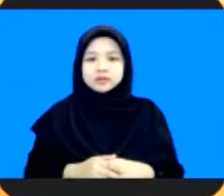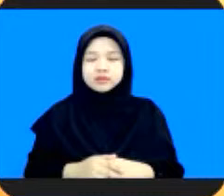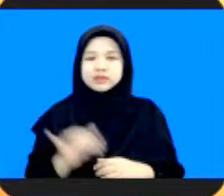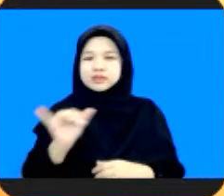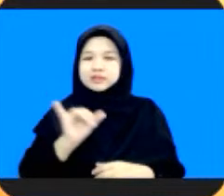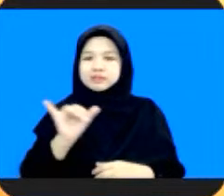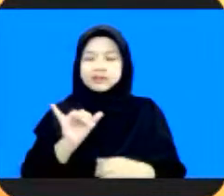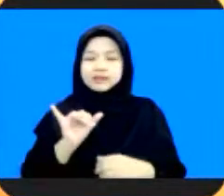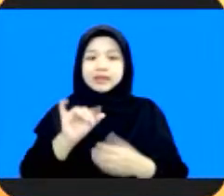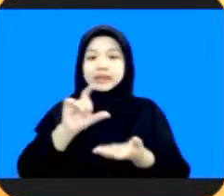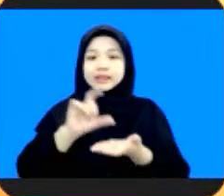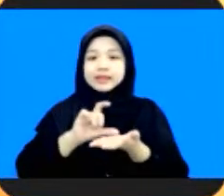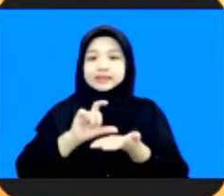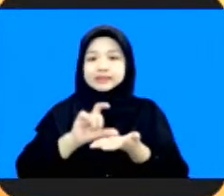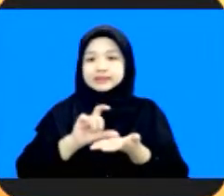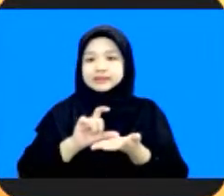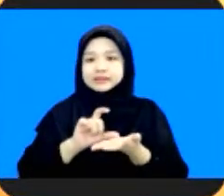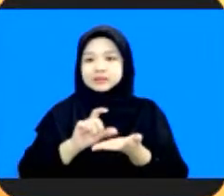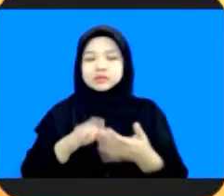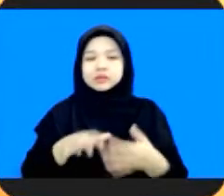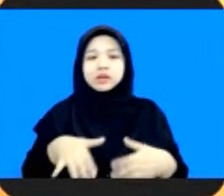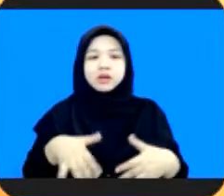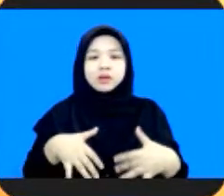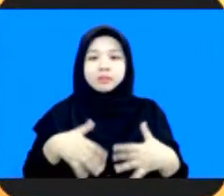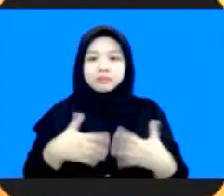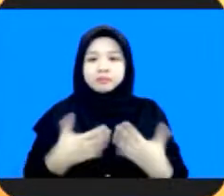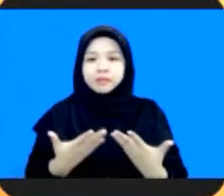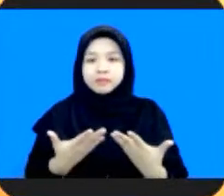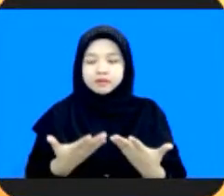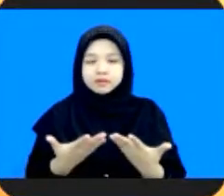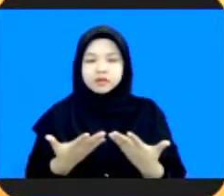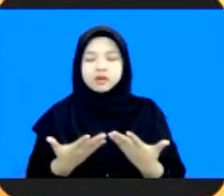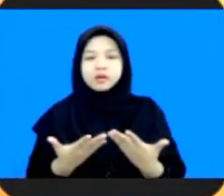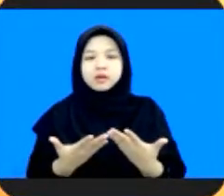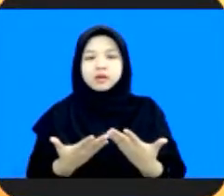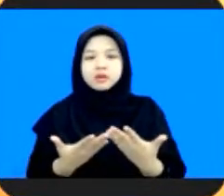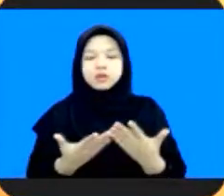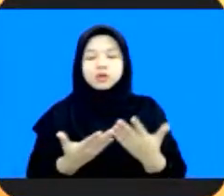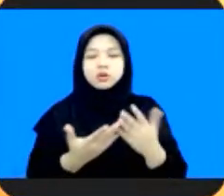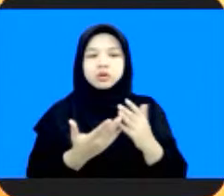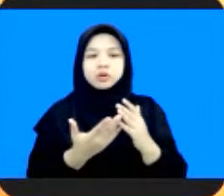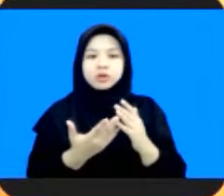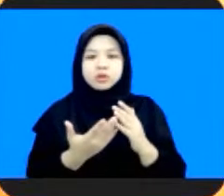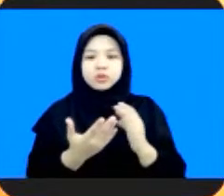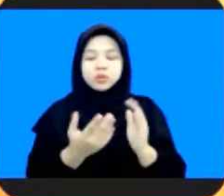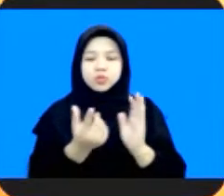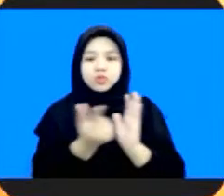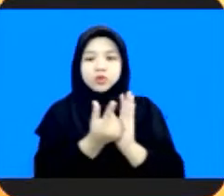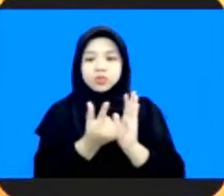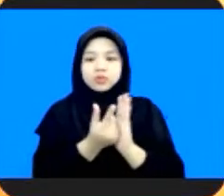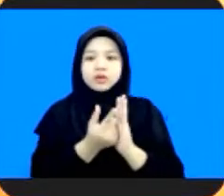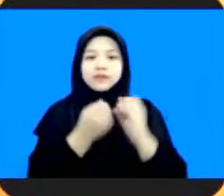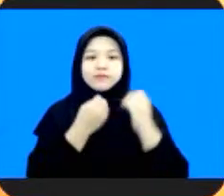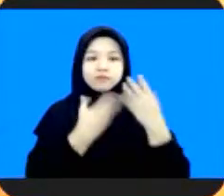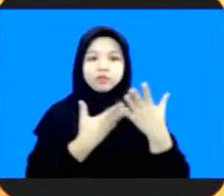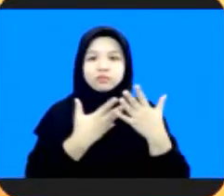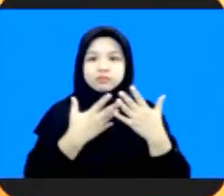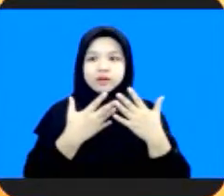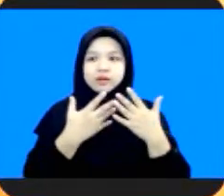is a bad idea. There are other reasons that criminal disinformation